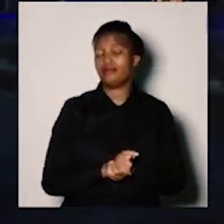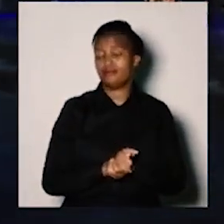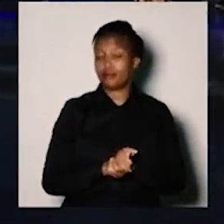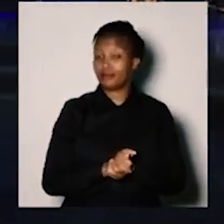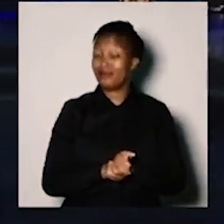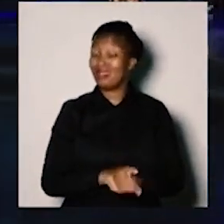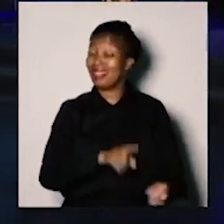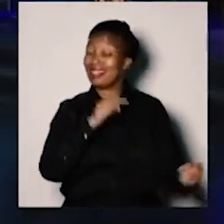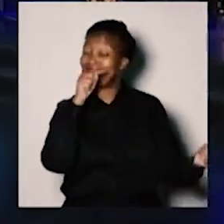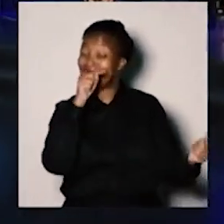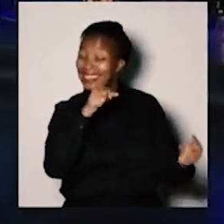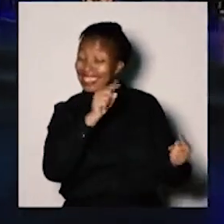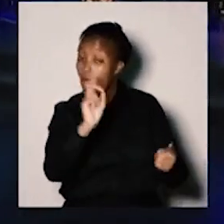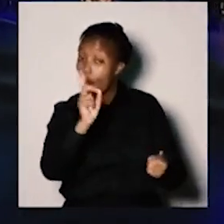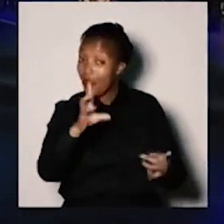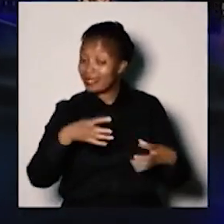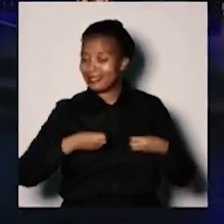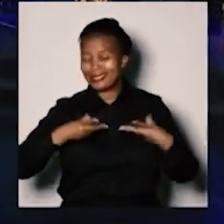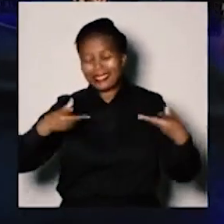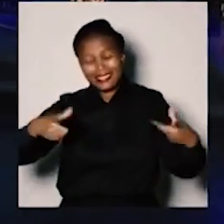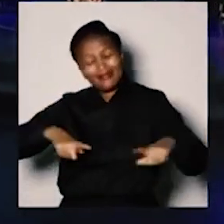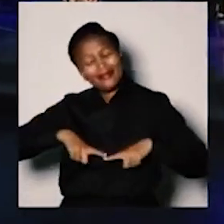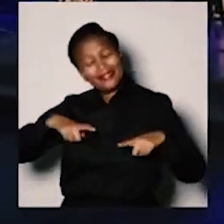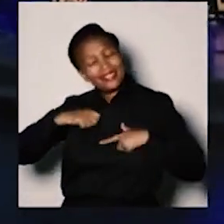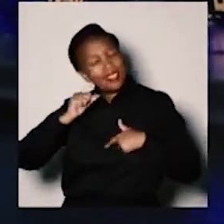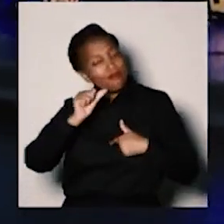And that is giving your life to Christ.